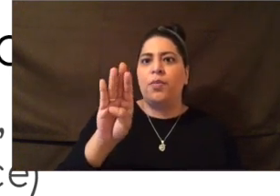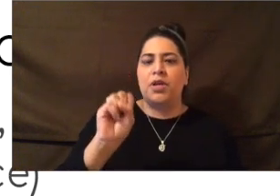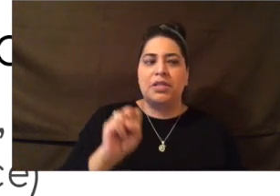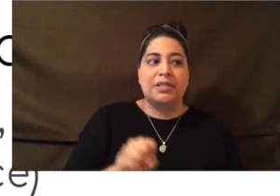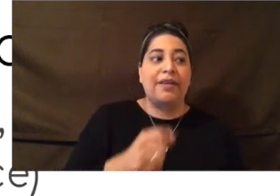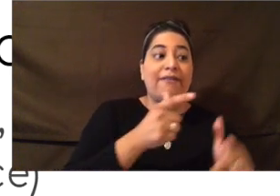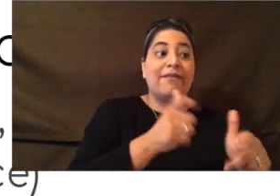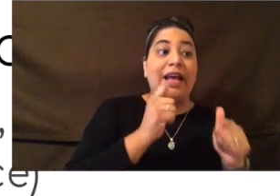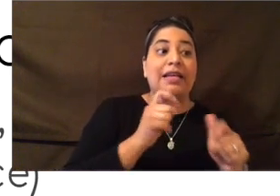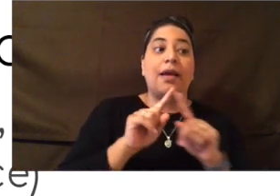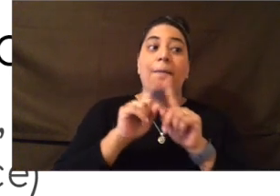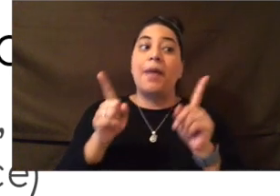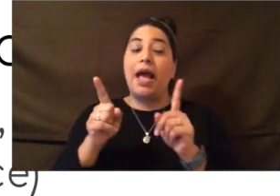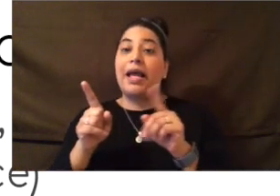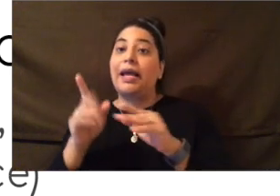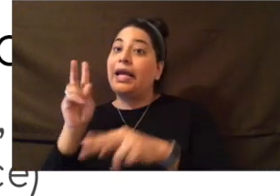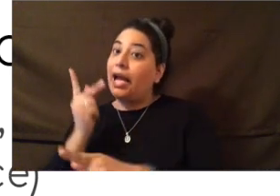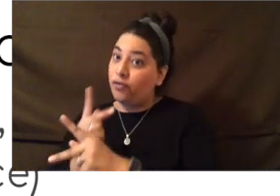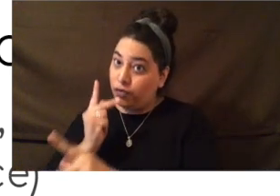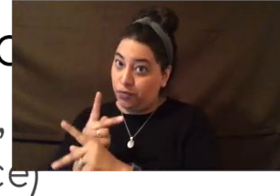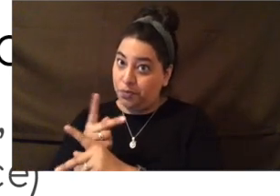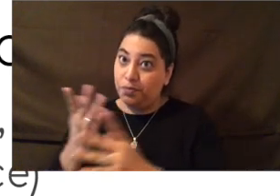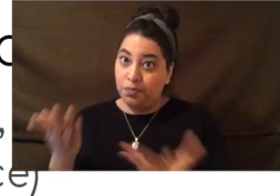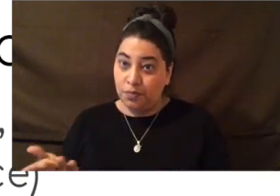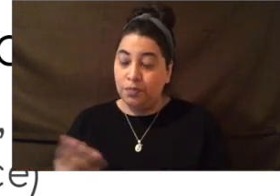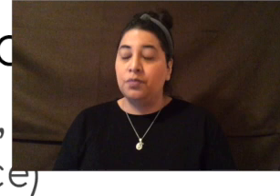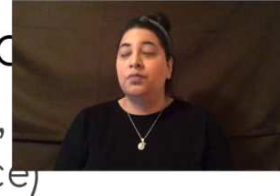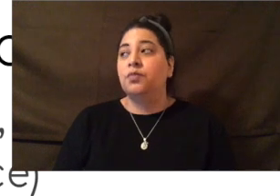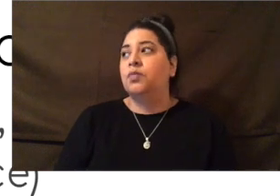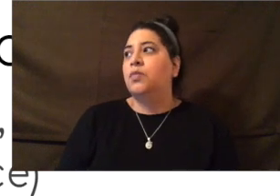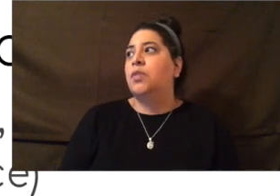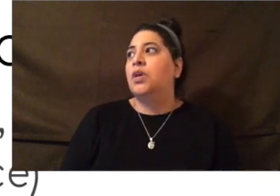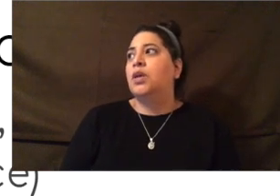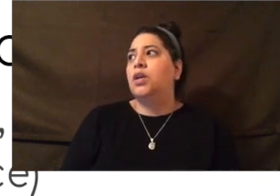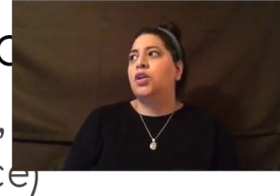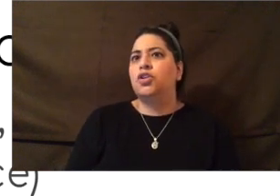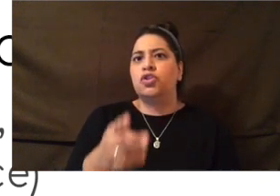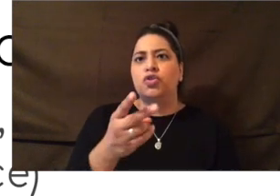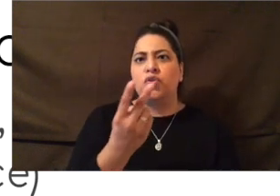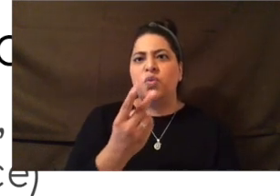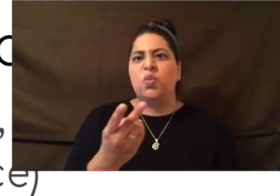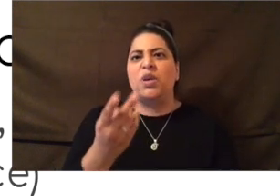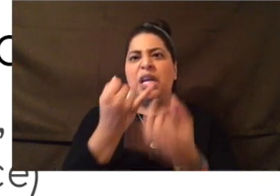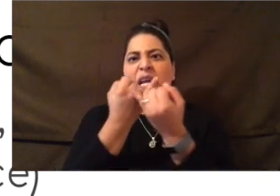Or maybe 2 adverbs, quickly but carefully.